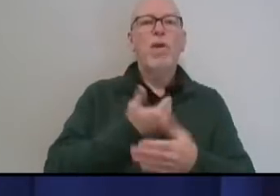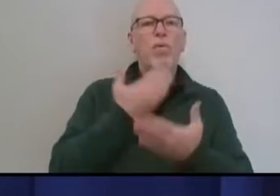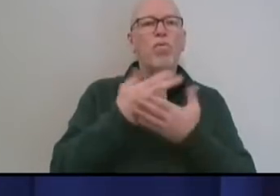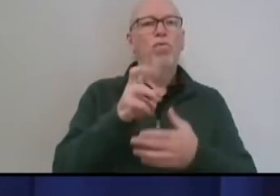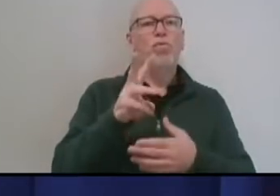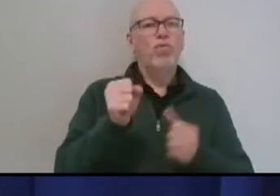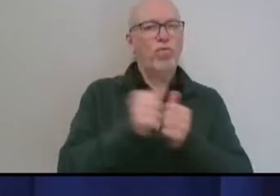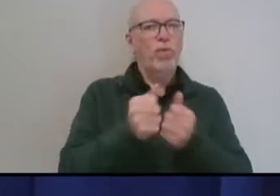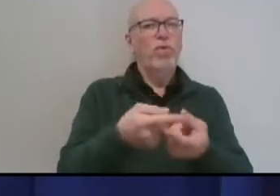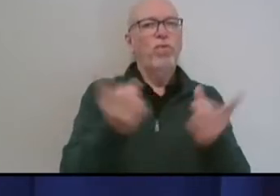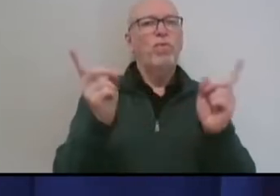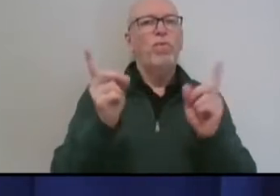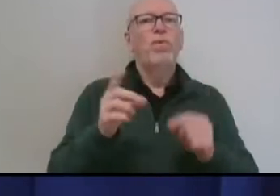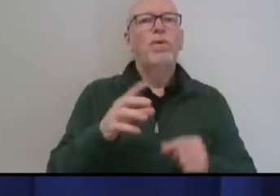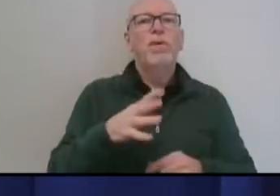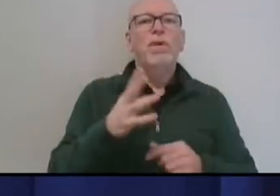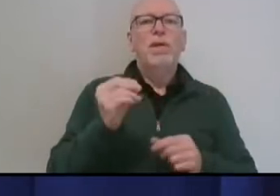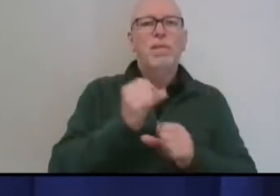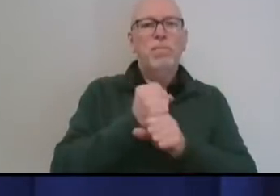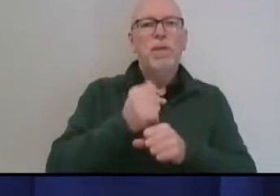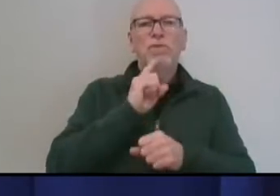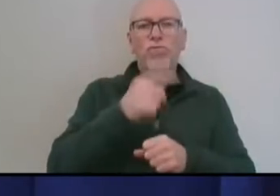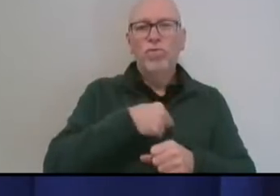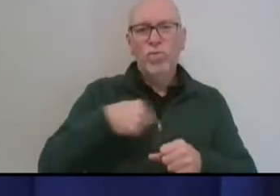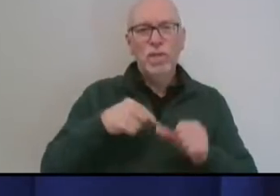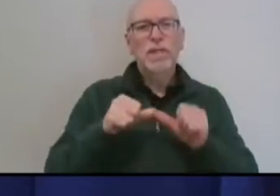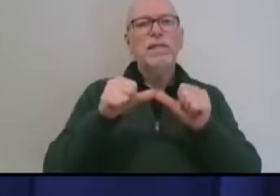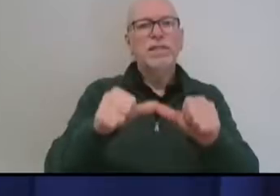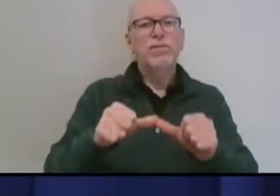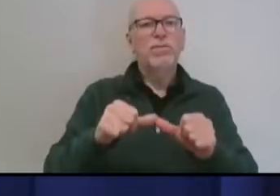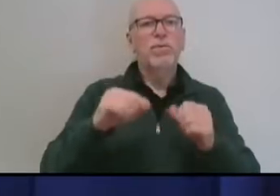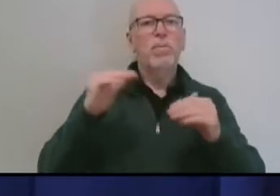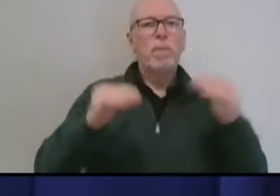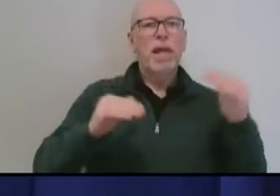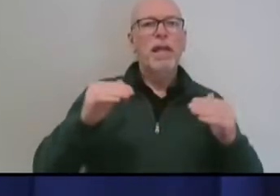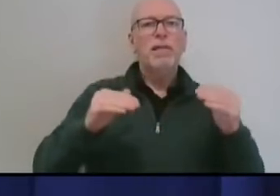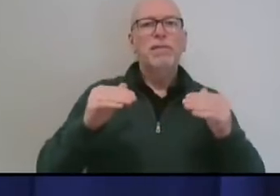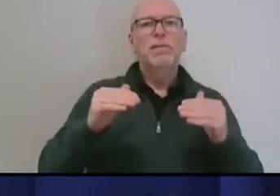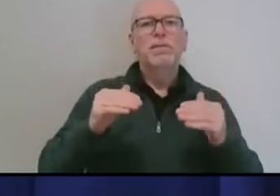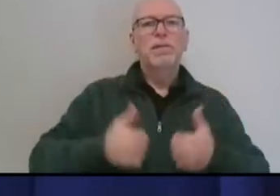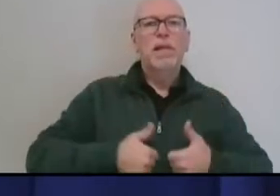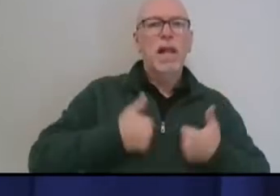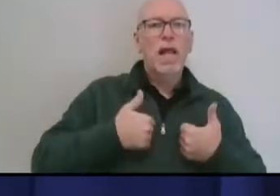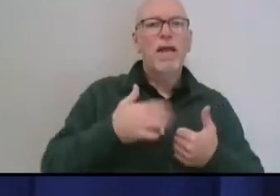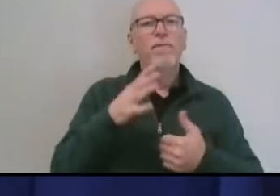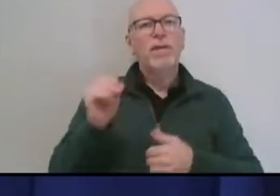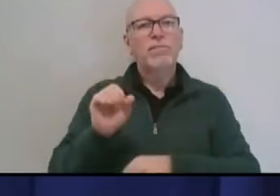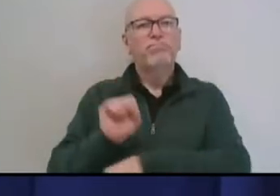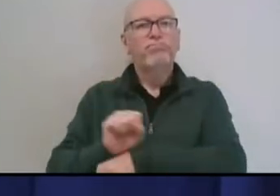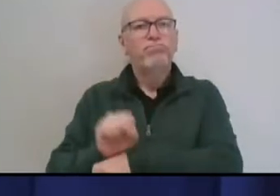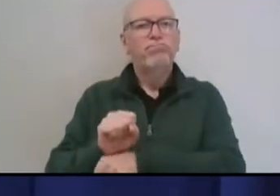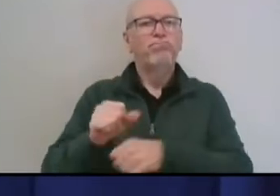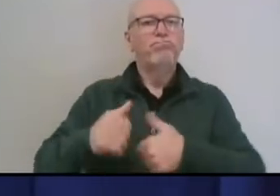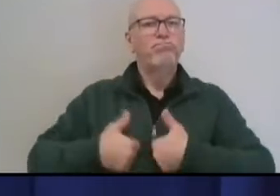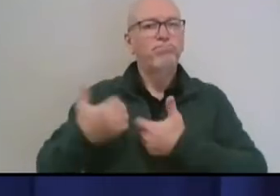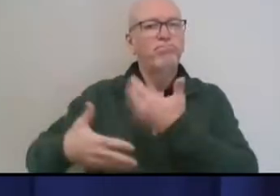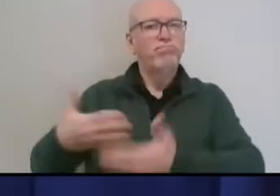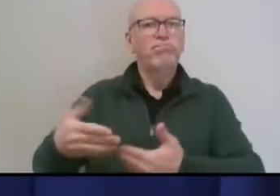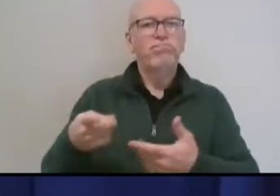and to make sure that we're continuing to balance the lives and livelihood side of the